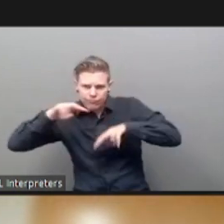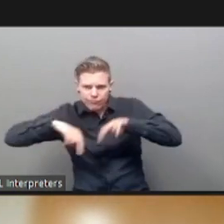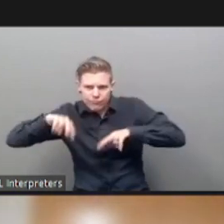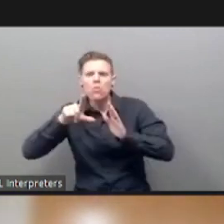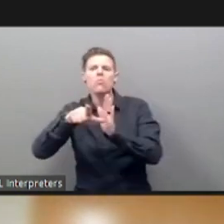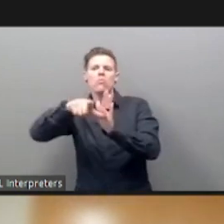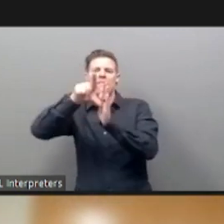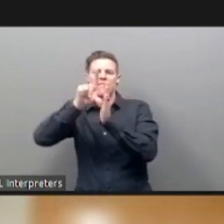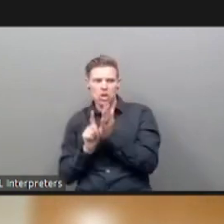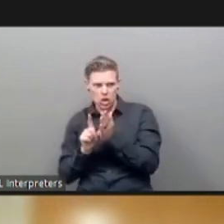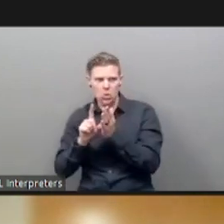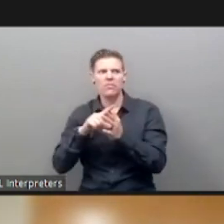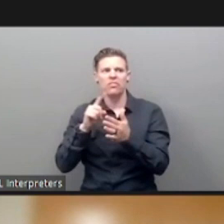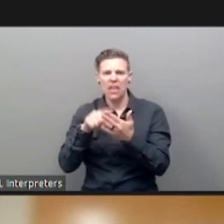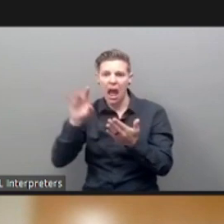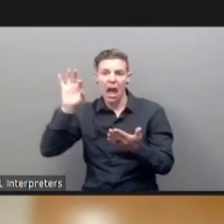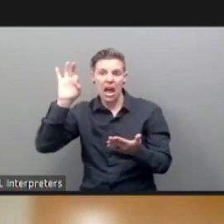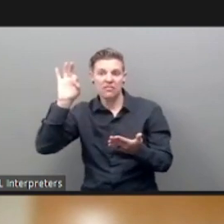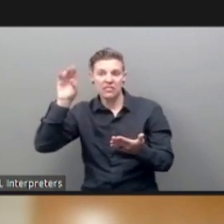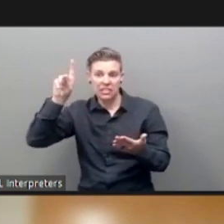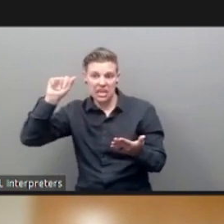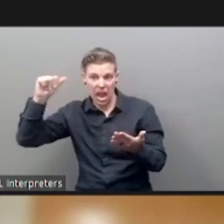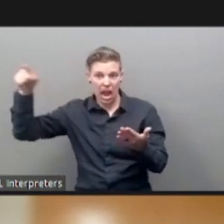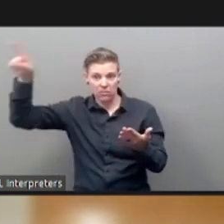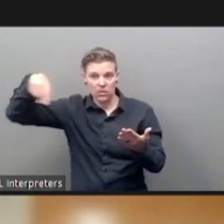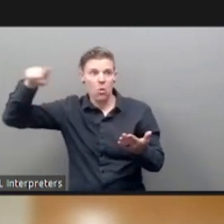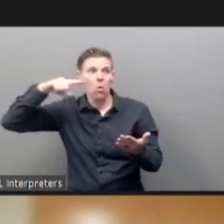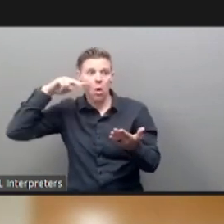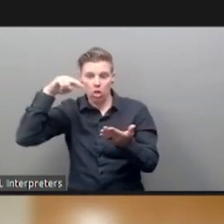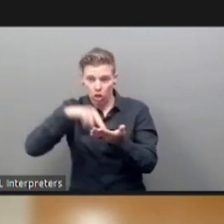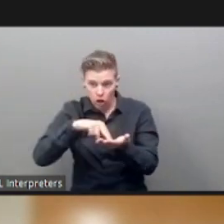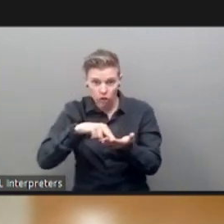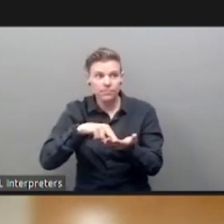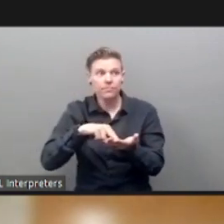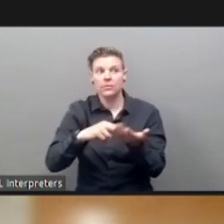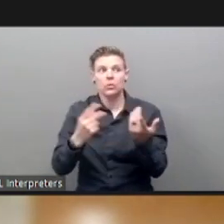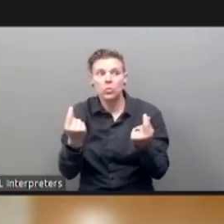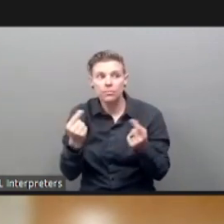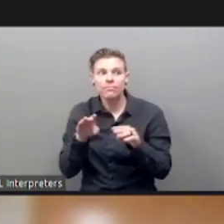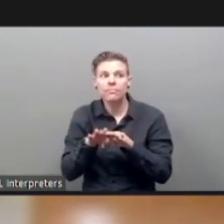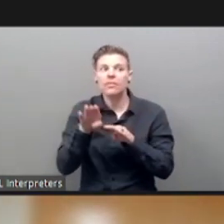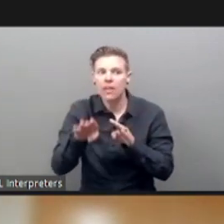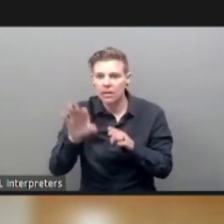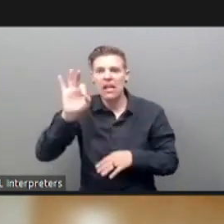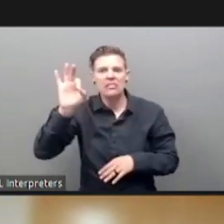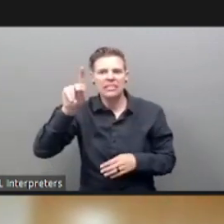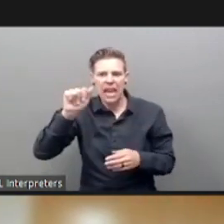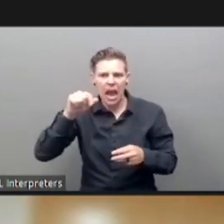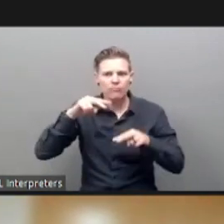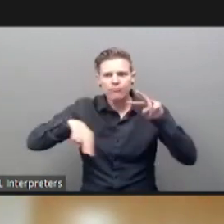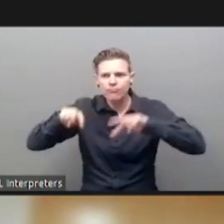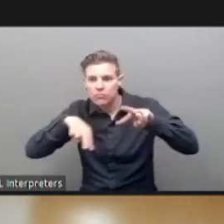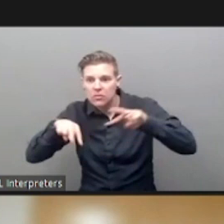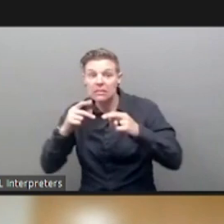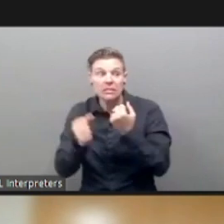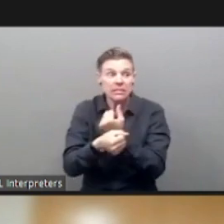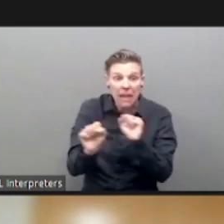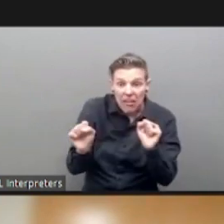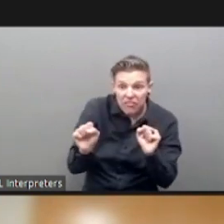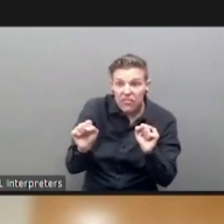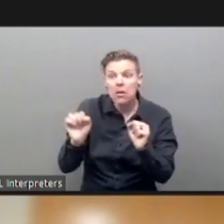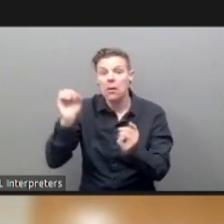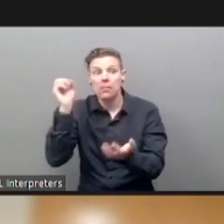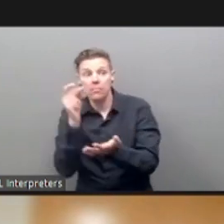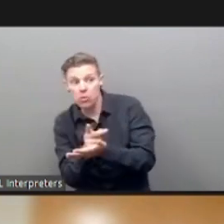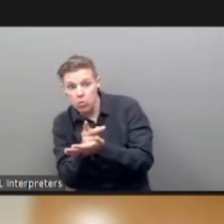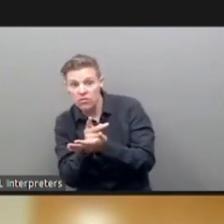FDA committee. Then the next step is the FDA approval sometime early this week. Then